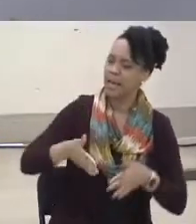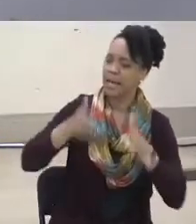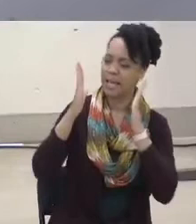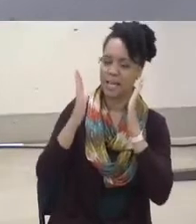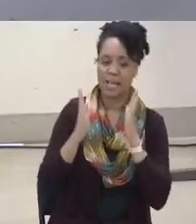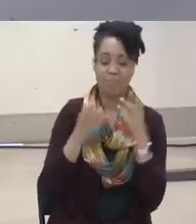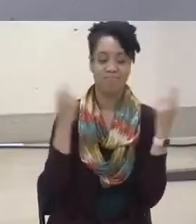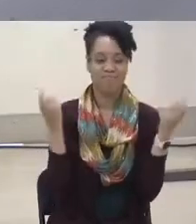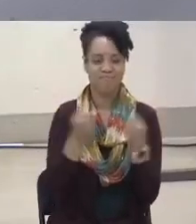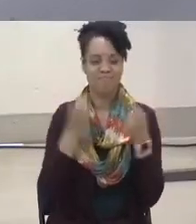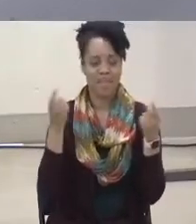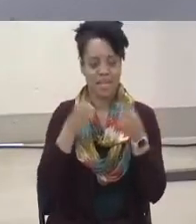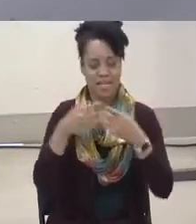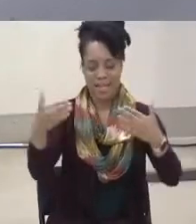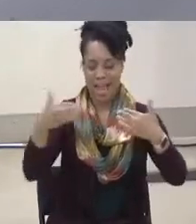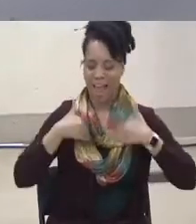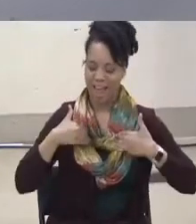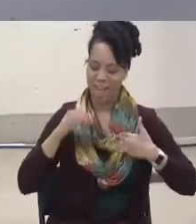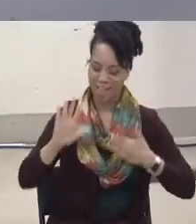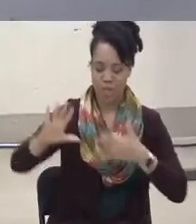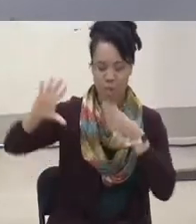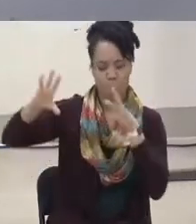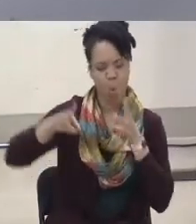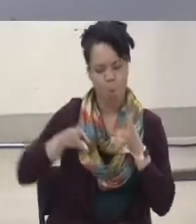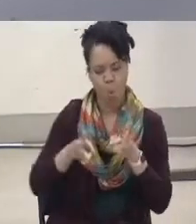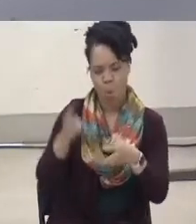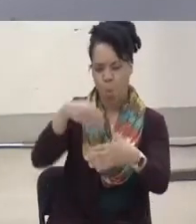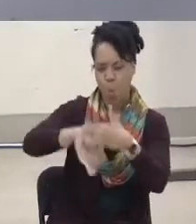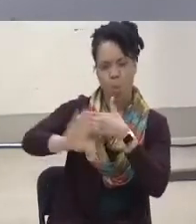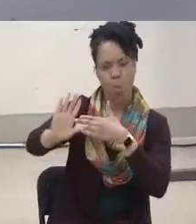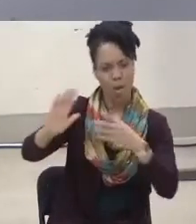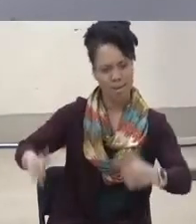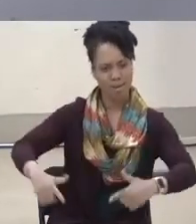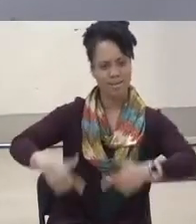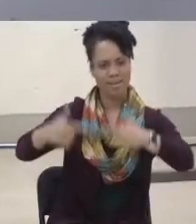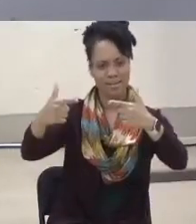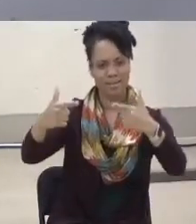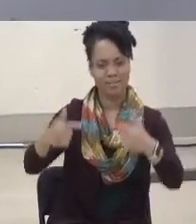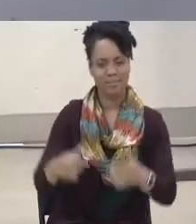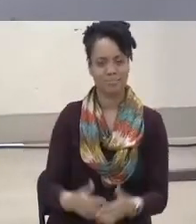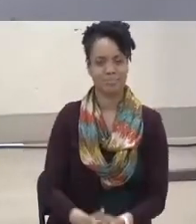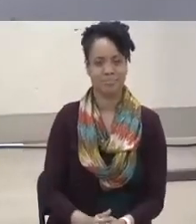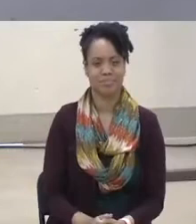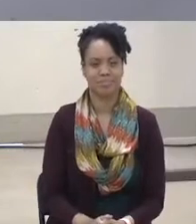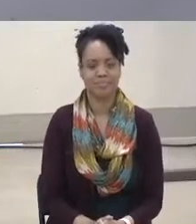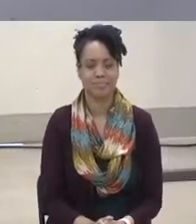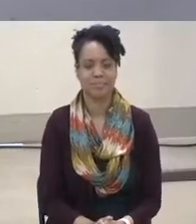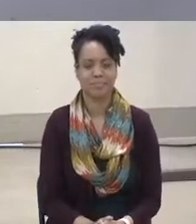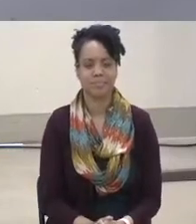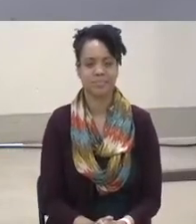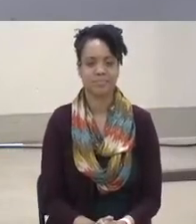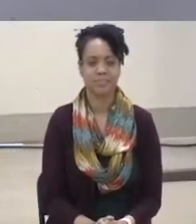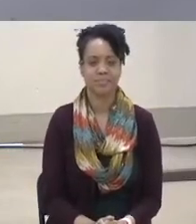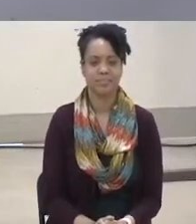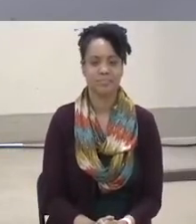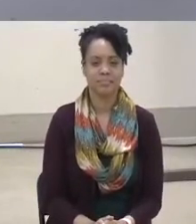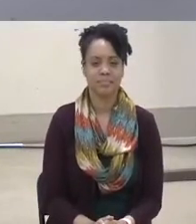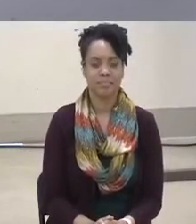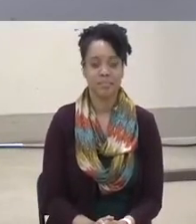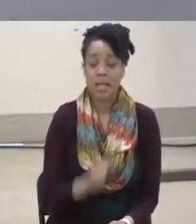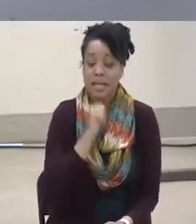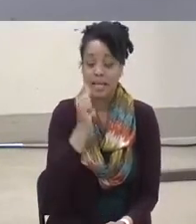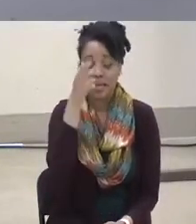allows sin to have its way in their Y Dios lives, permite que el pecado haga lo que tenga que hacer en sus vidas.